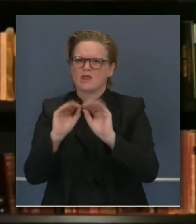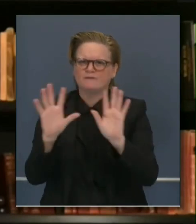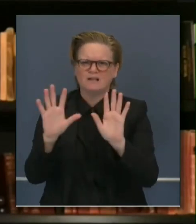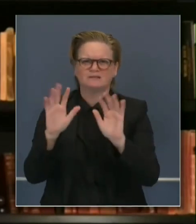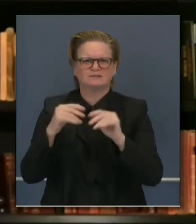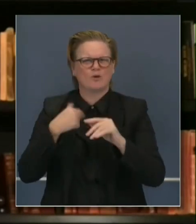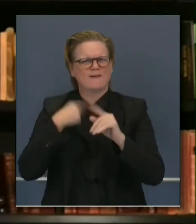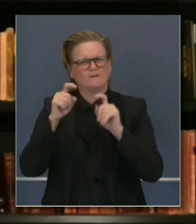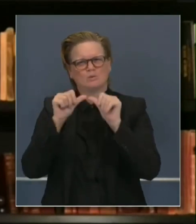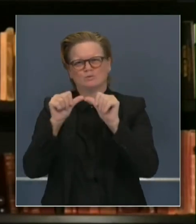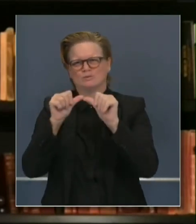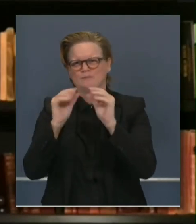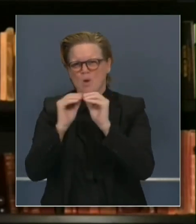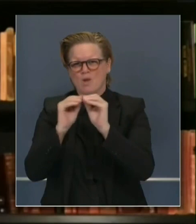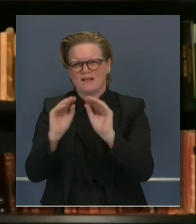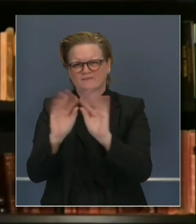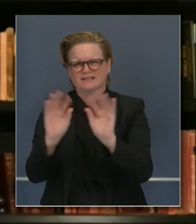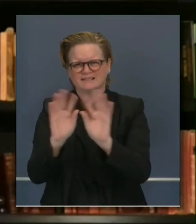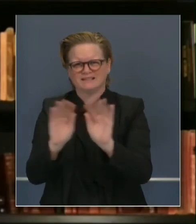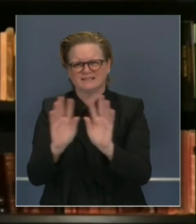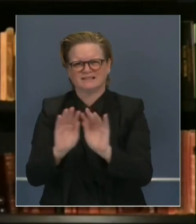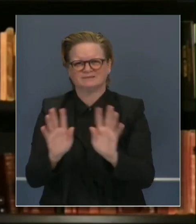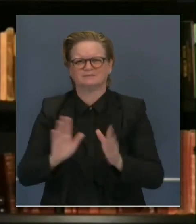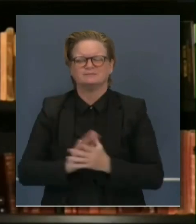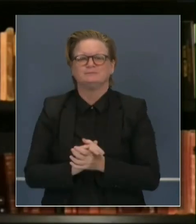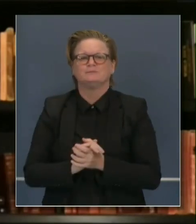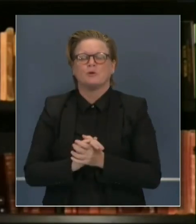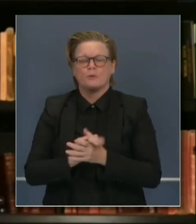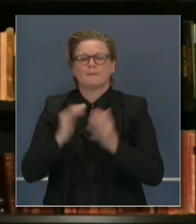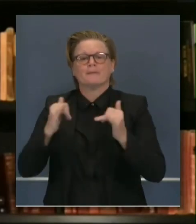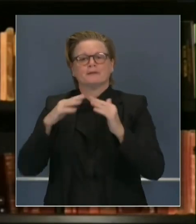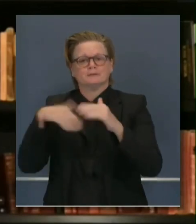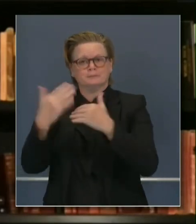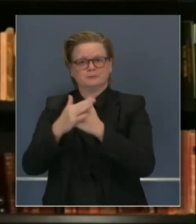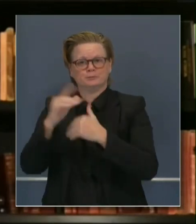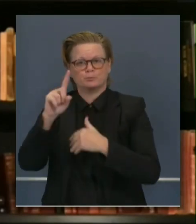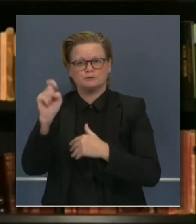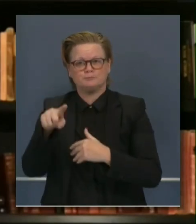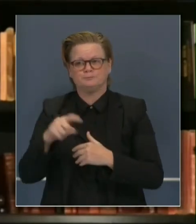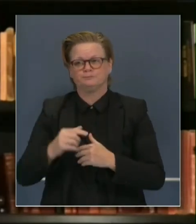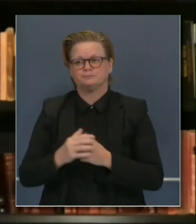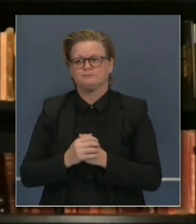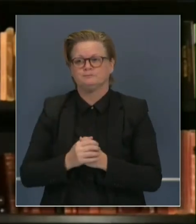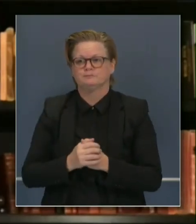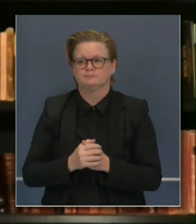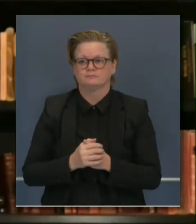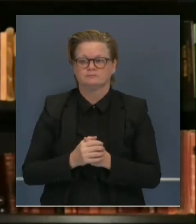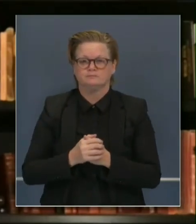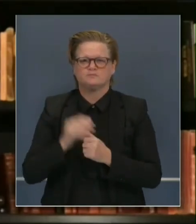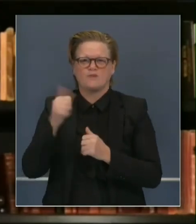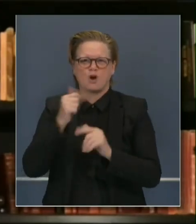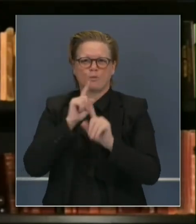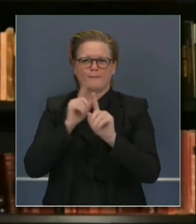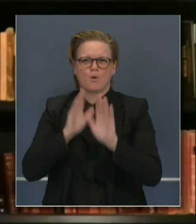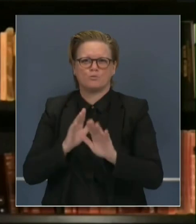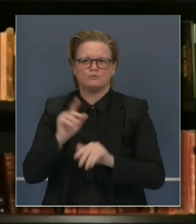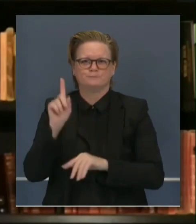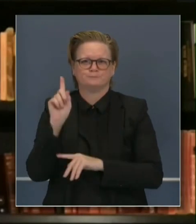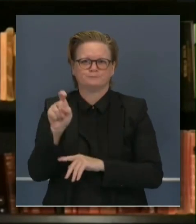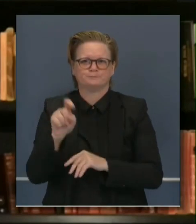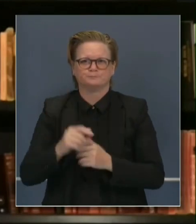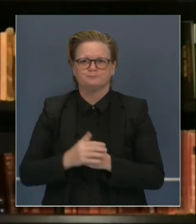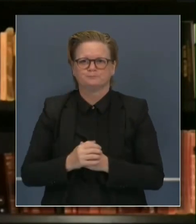Ana Ibarra, CalMatters. Hi, Governor. I'm wondering, how will